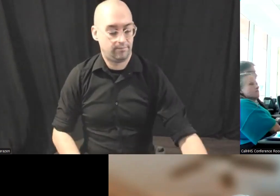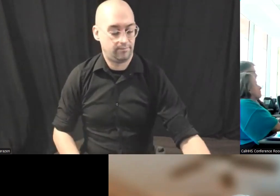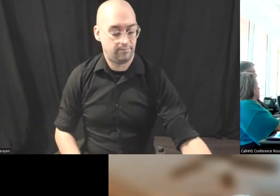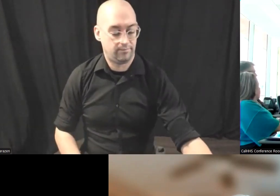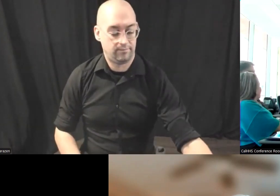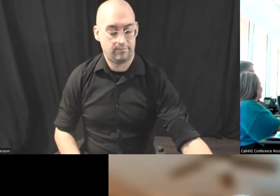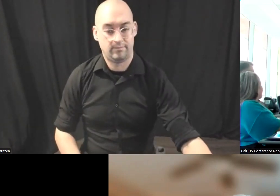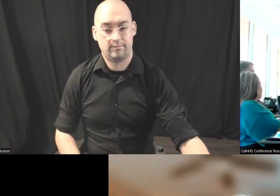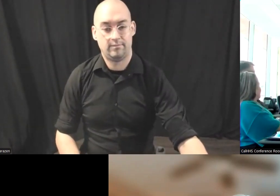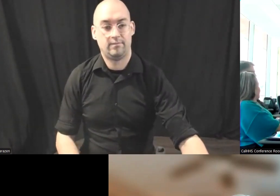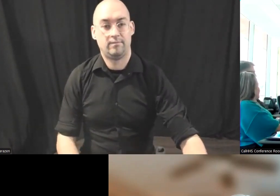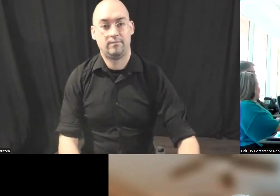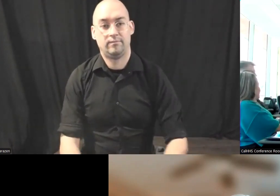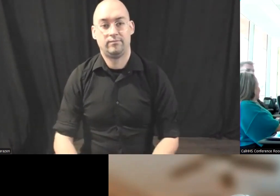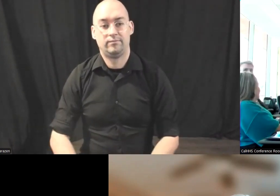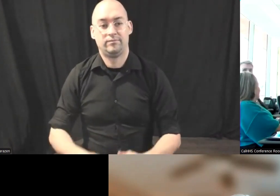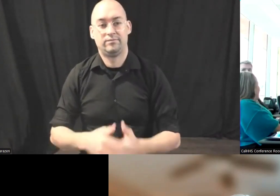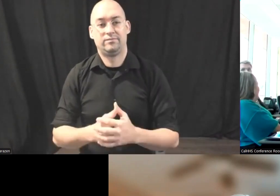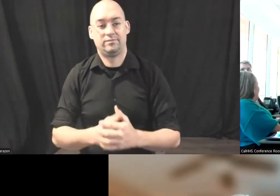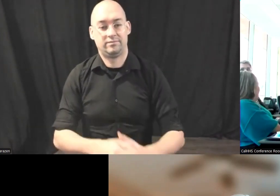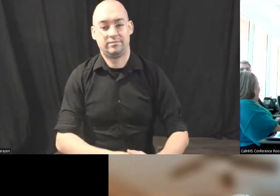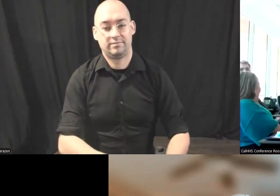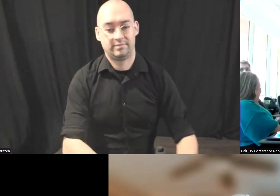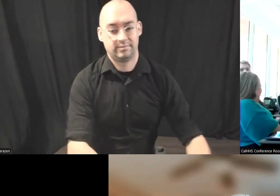Pardon me, I'm not sure where that came from.